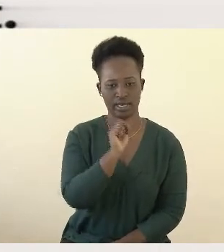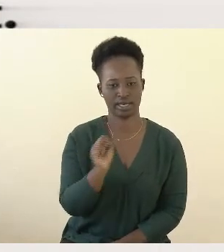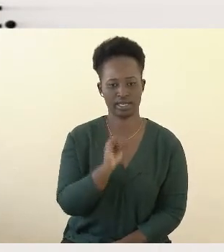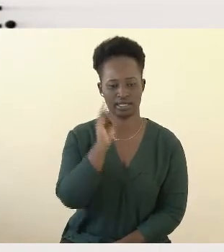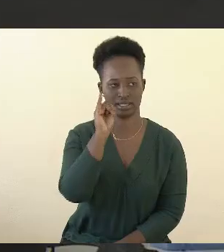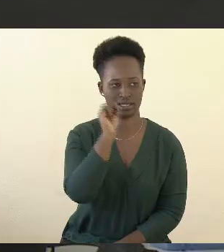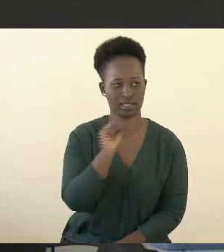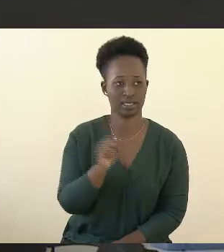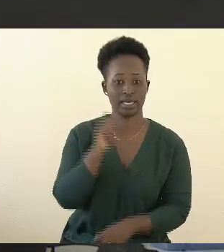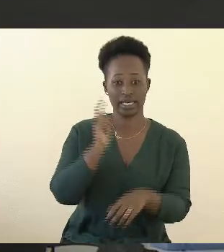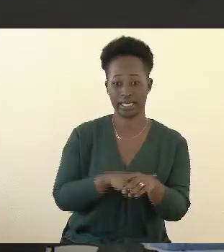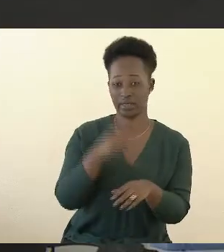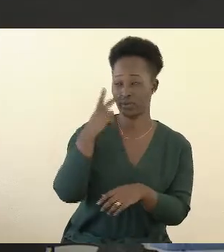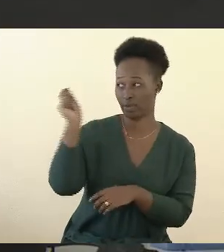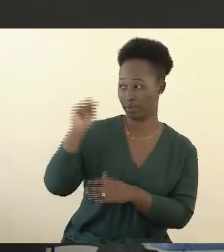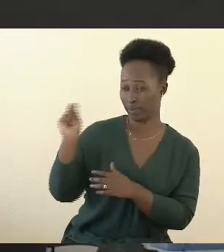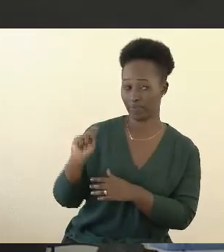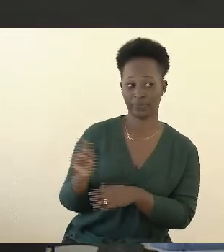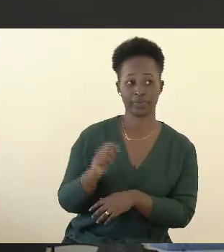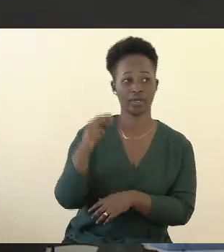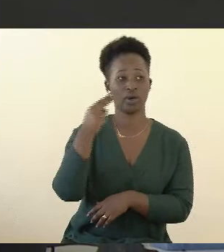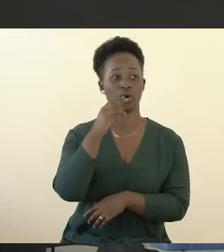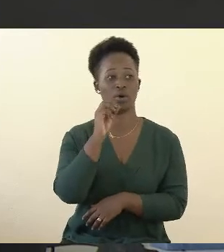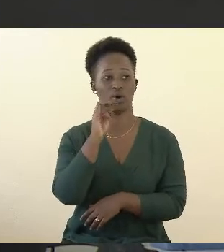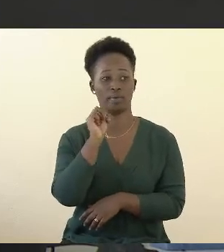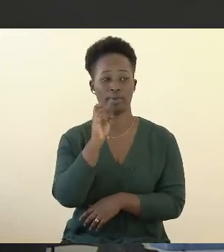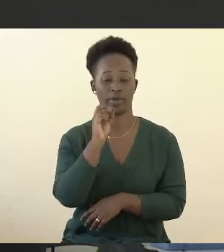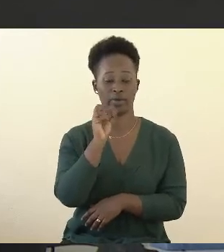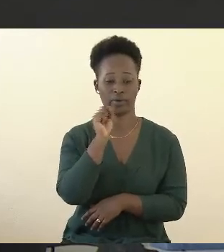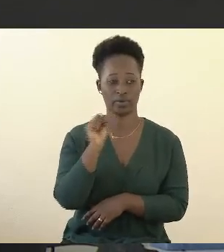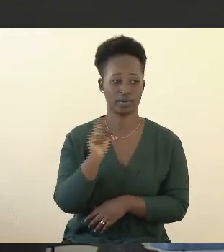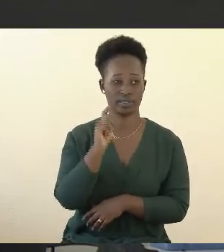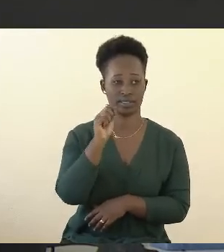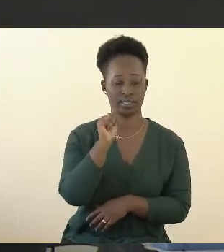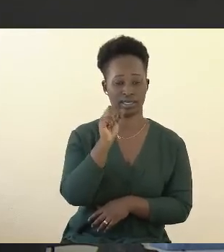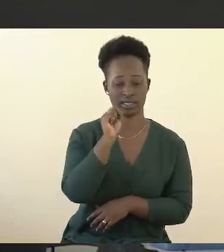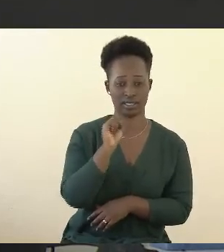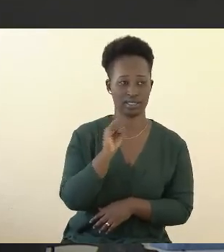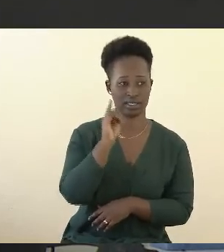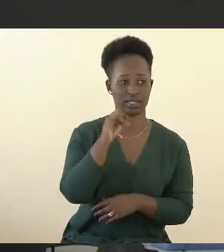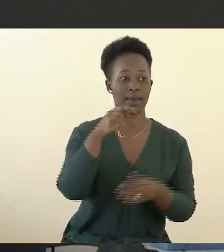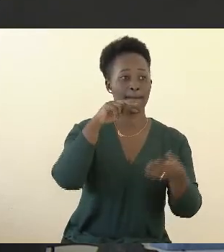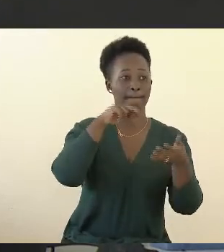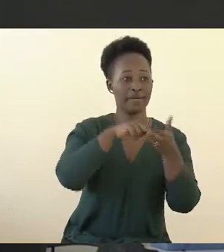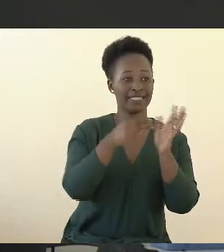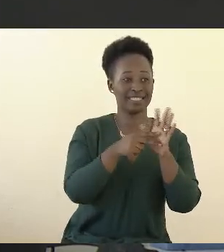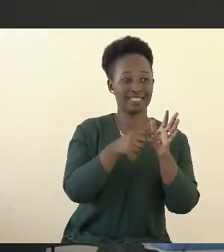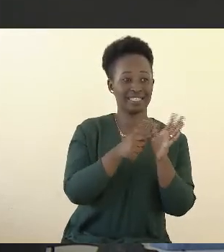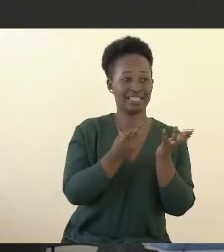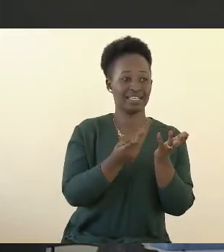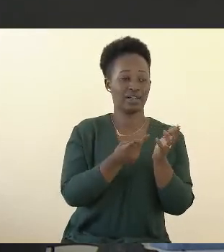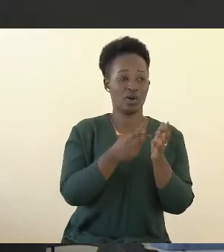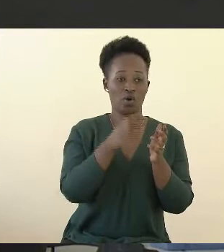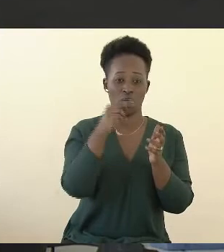what is written on chalkboard, homeostasis, the word homeo means same. Then stasis at a standstill. So it